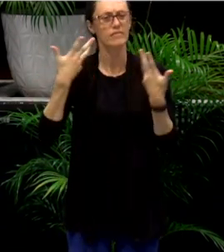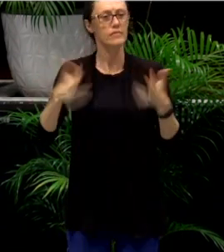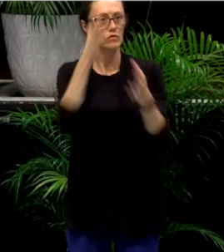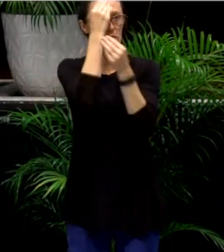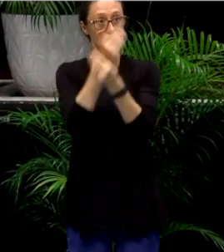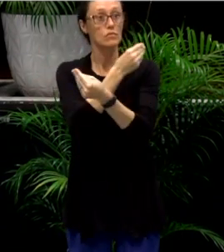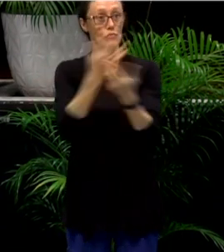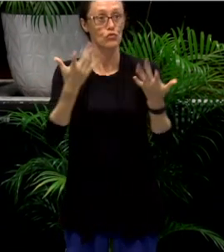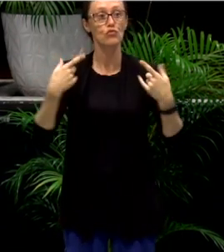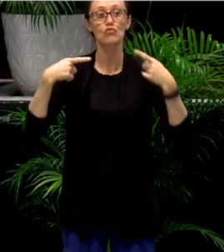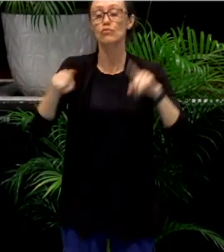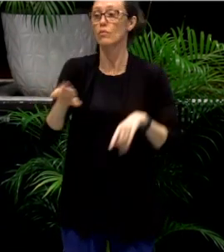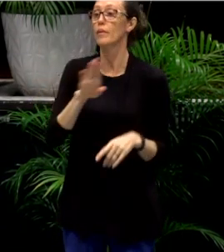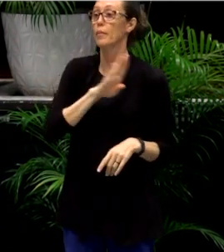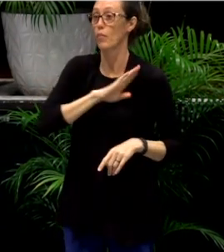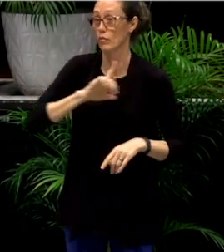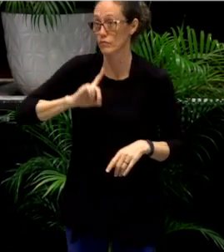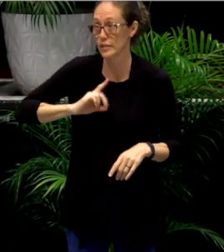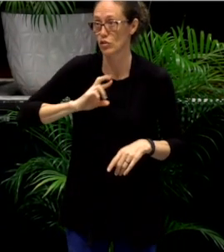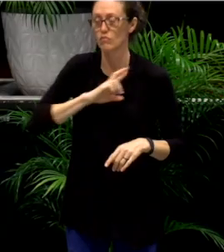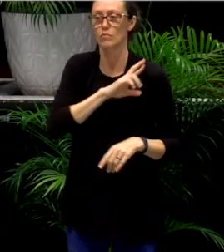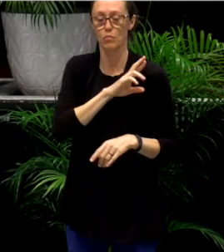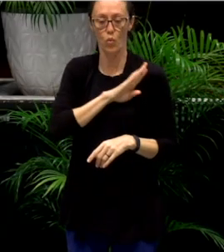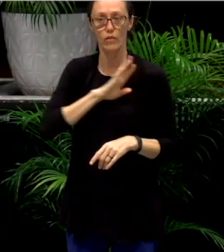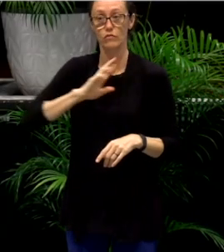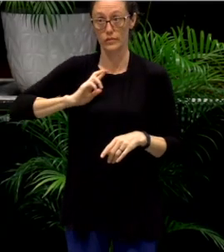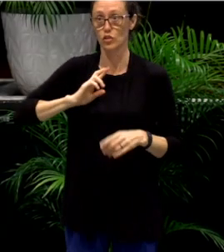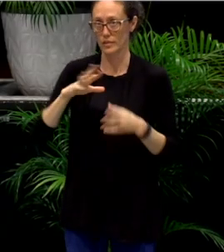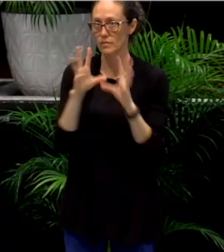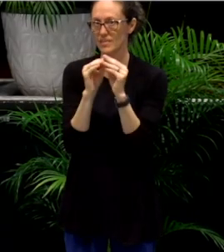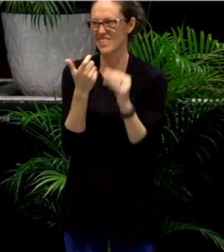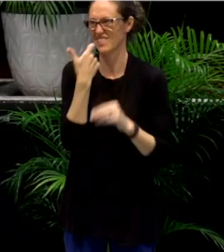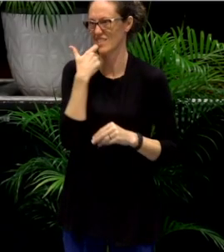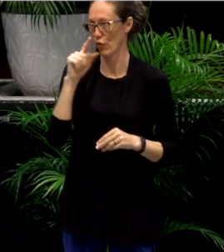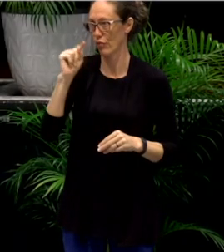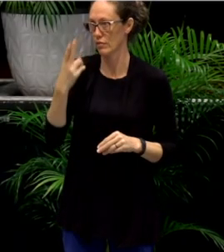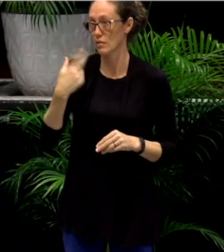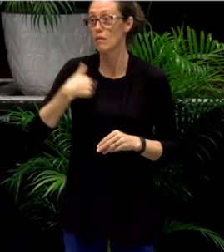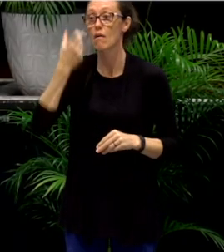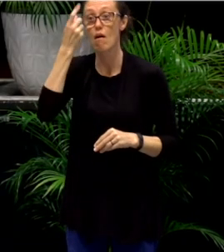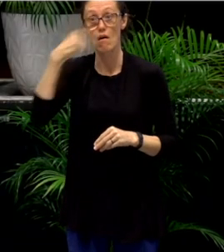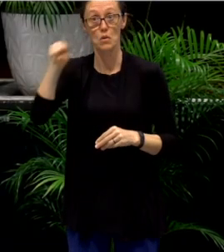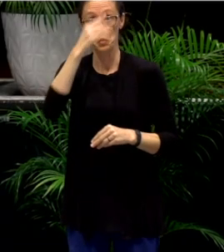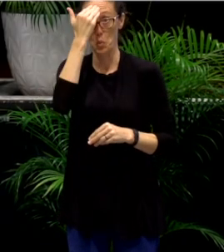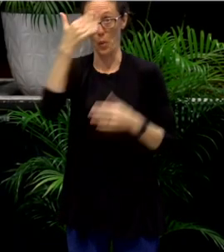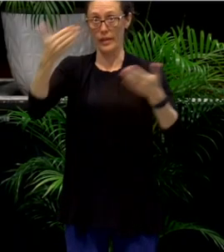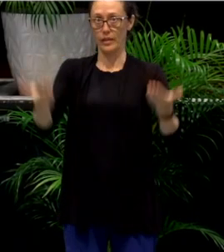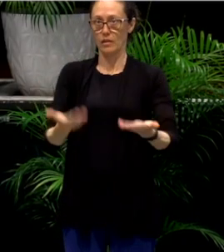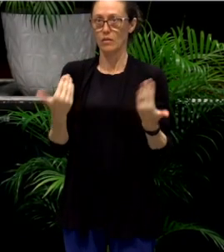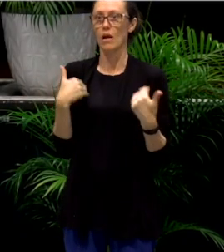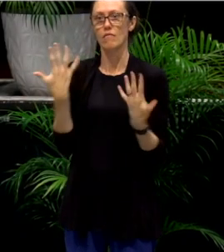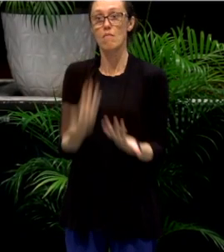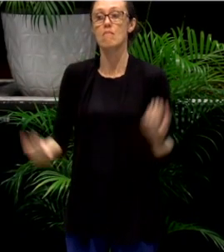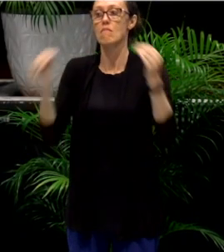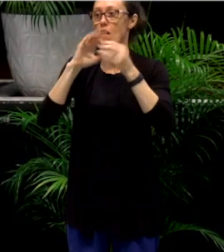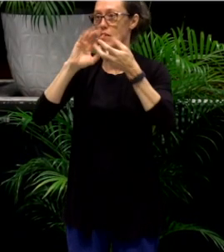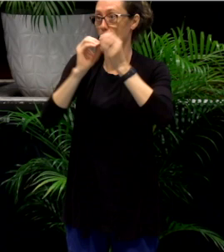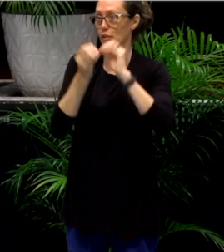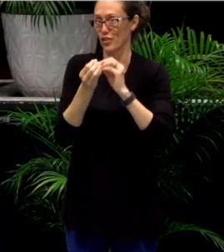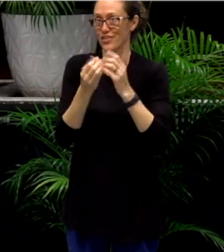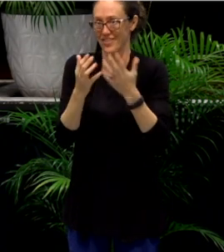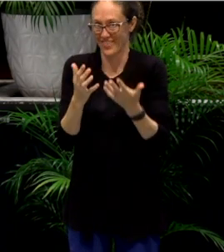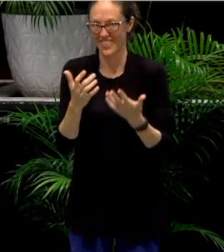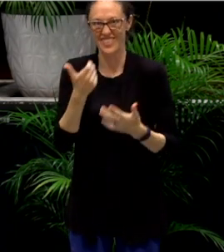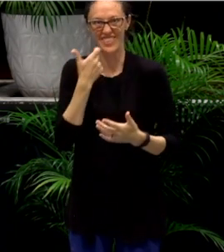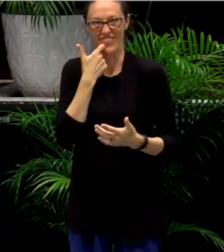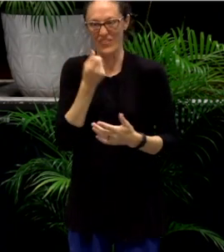at the Board of Regents meeting on Thursday. You will note that there are higher numbers here today that I'm reporting just a